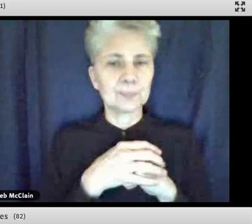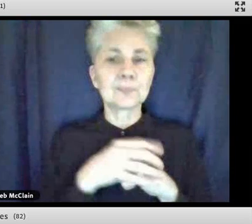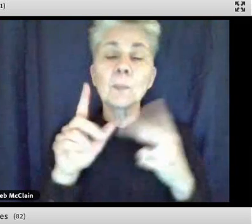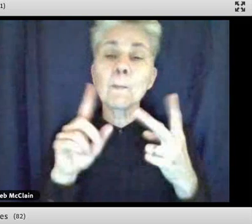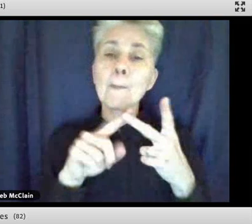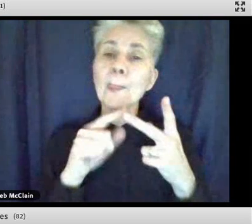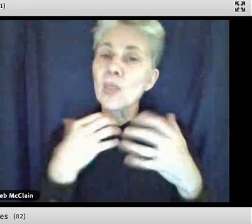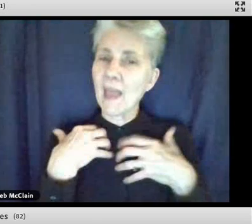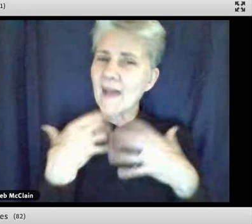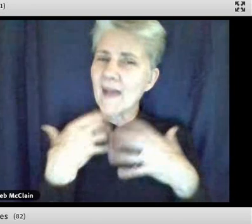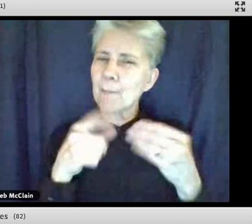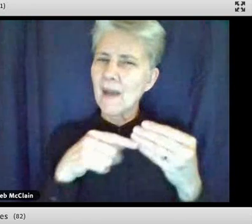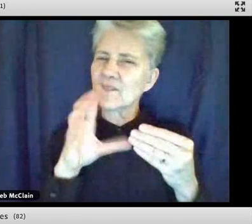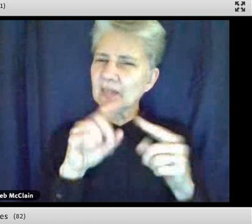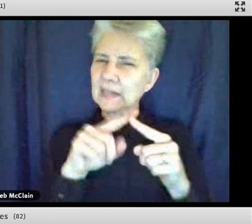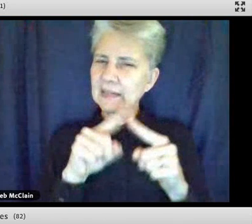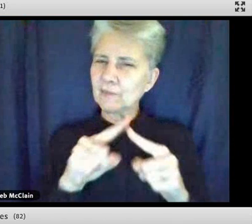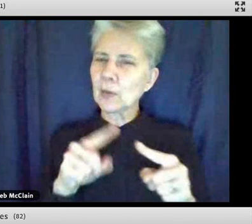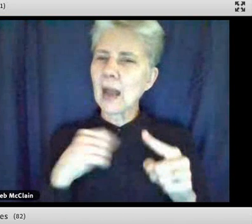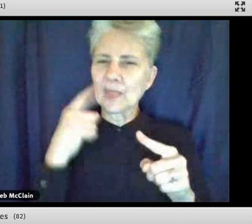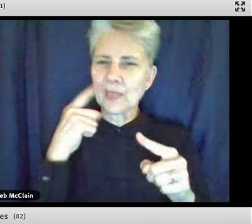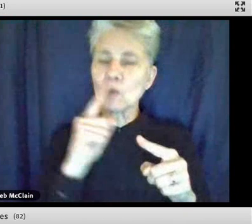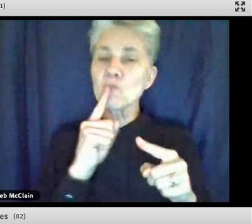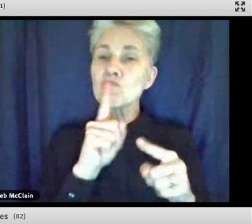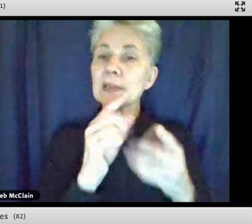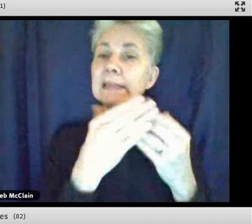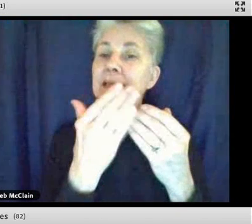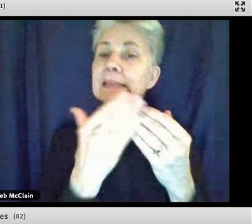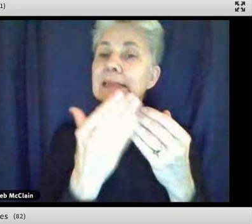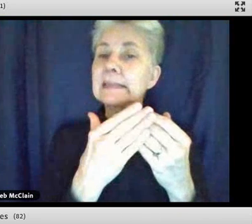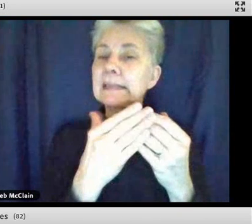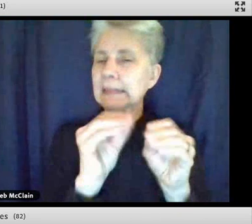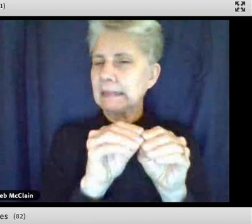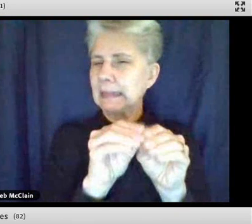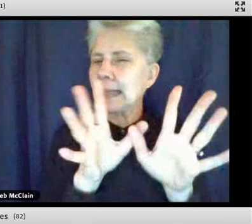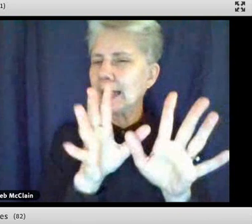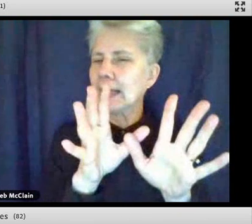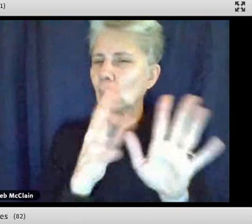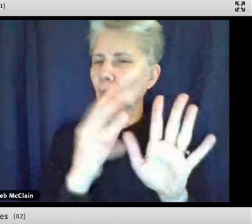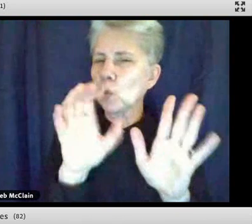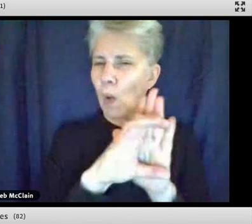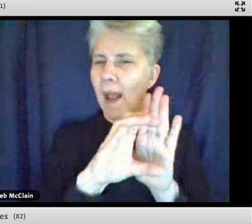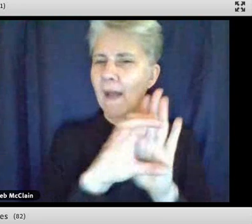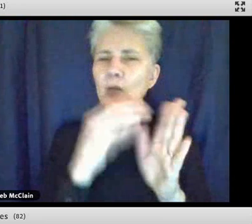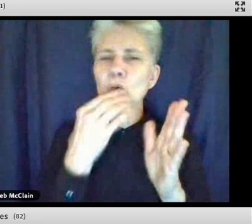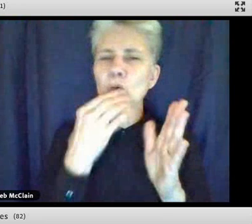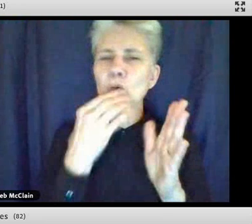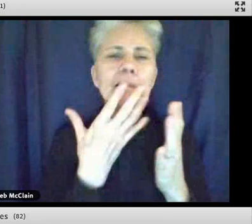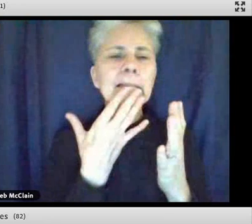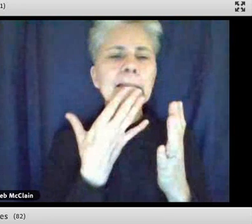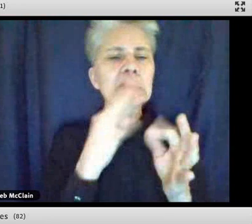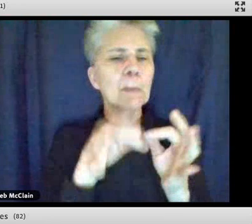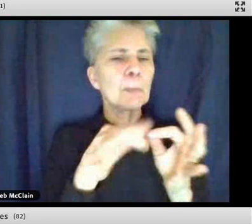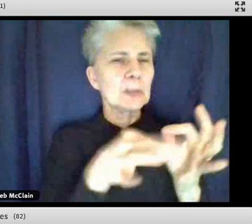they've got about 50 of these, and I think they're really easy, very clear graphics, good colors, and very